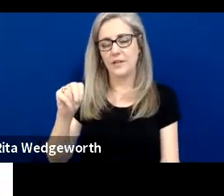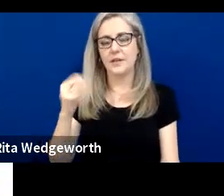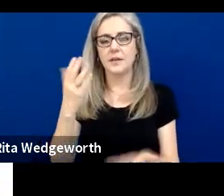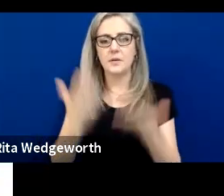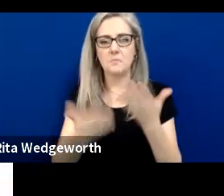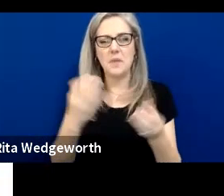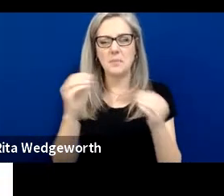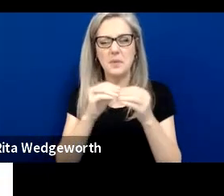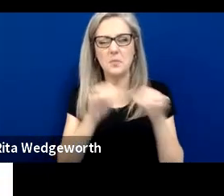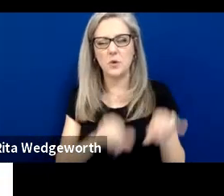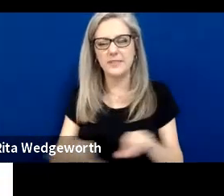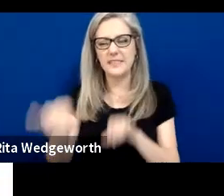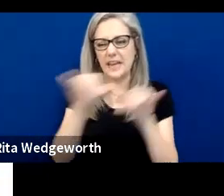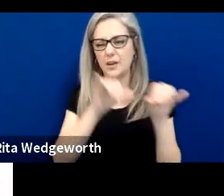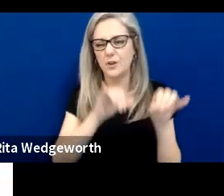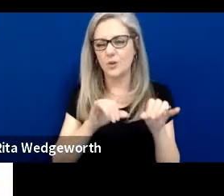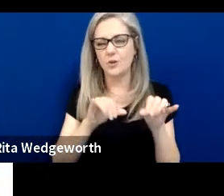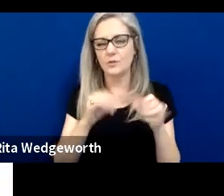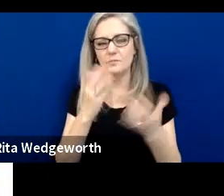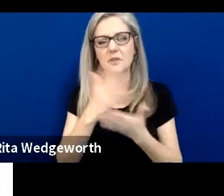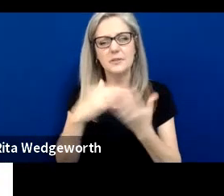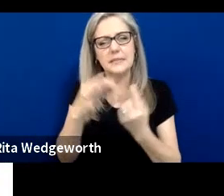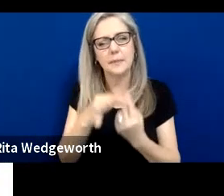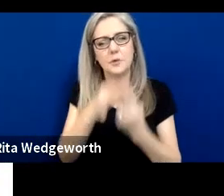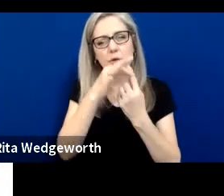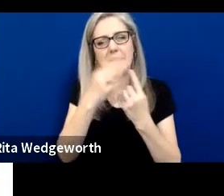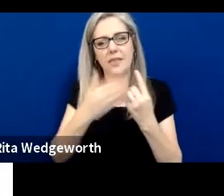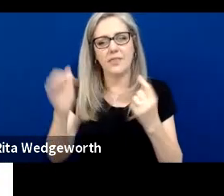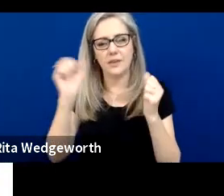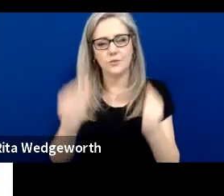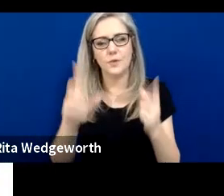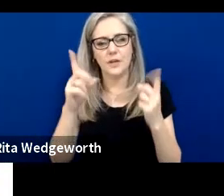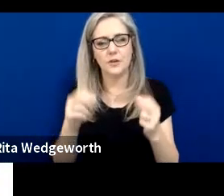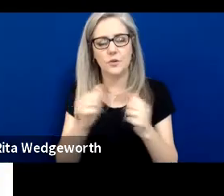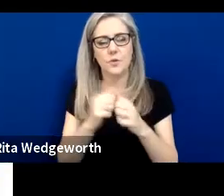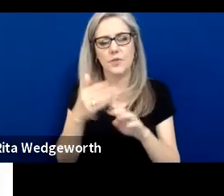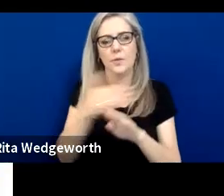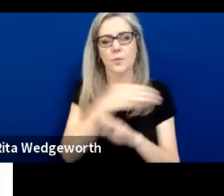standard. There's some unique things that can be done with a prefabricated structure,